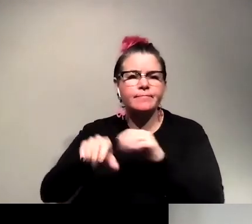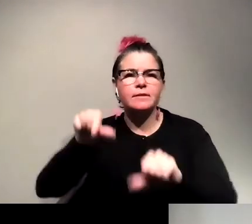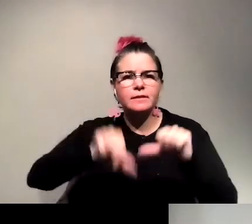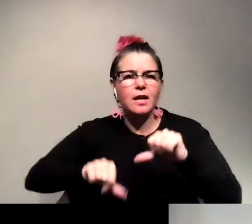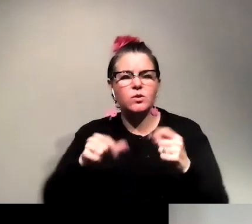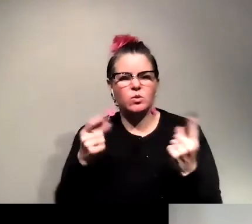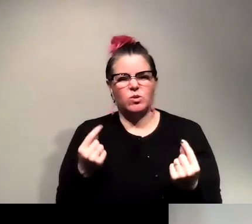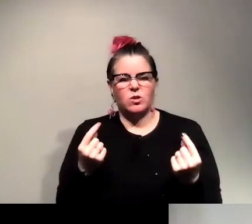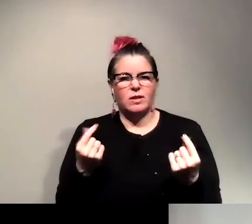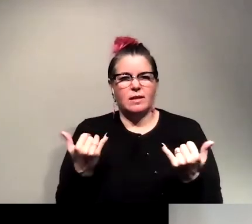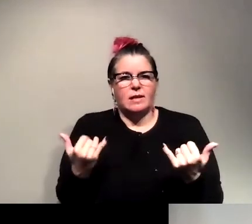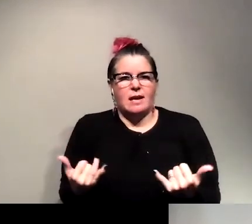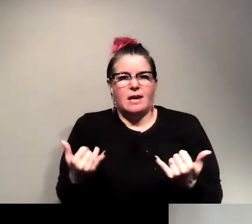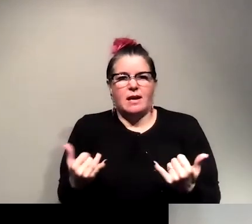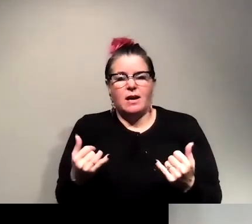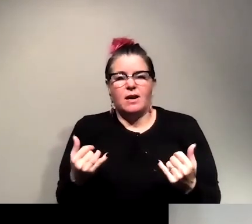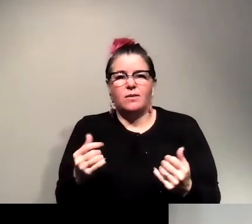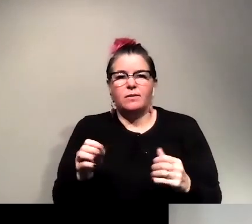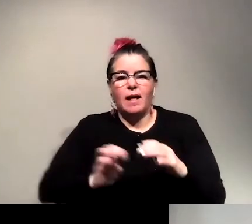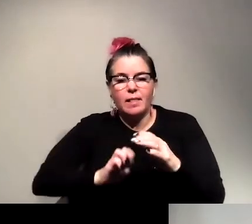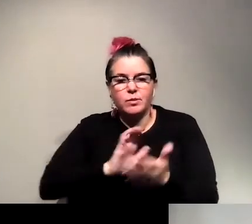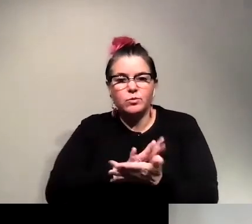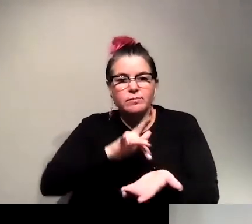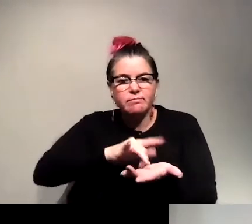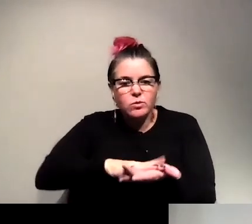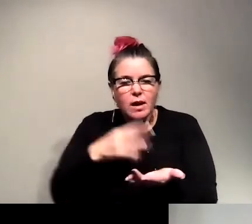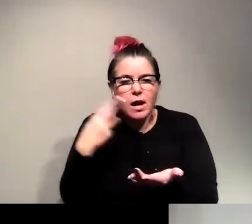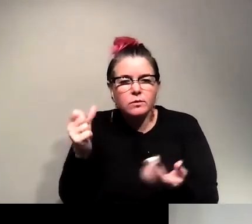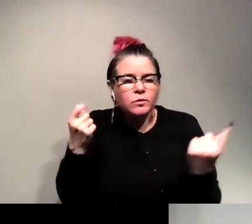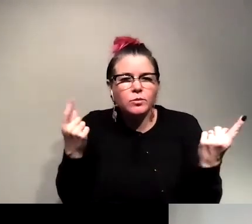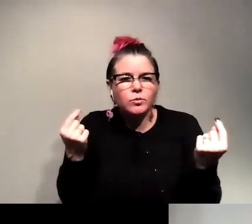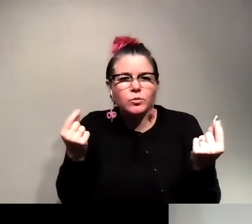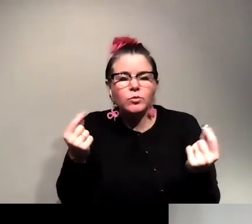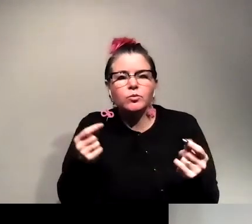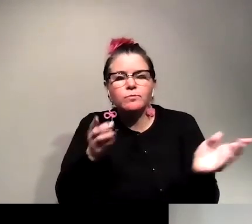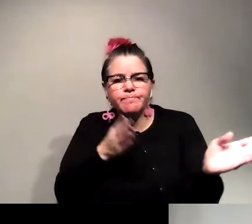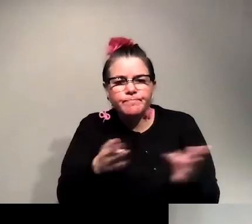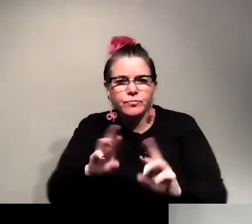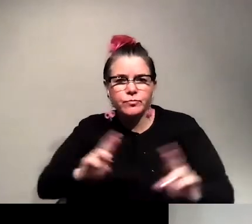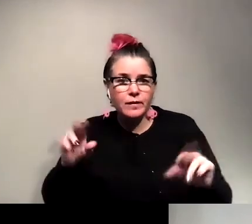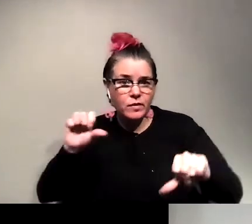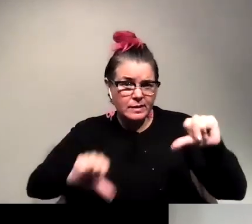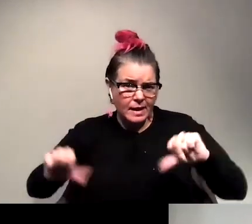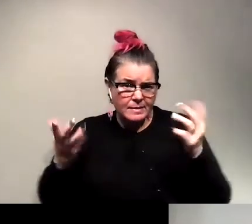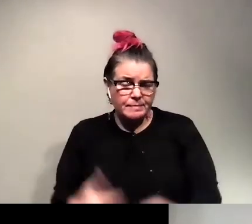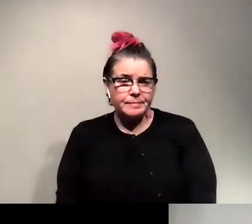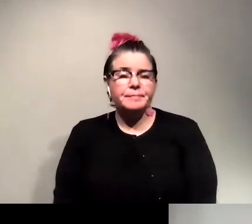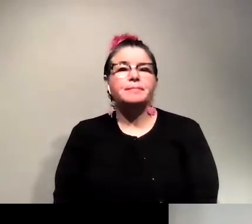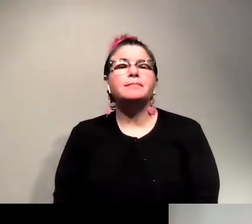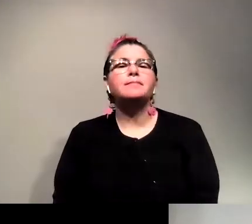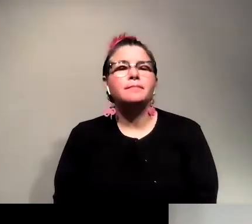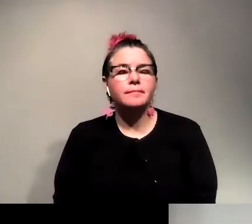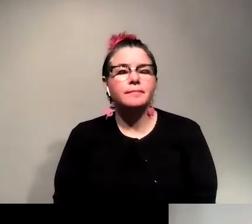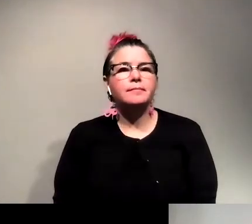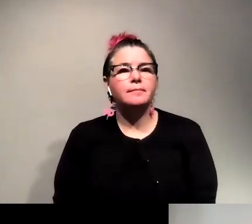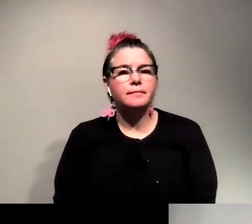doing maybe in grade school or middle school or high school to kind of prepare themselves? So I think